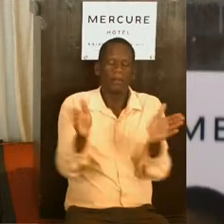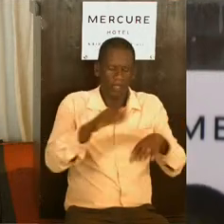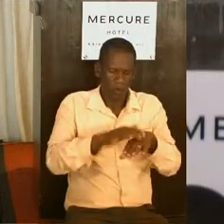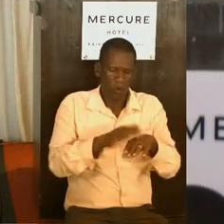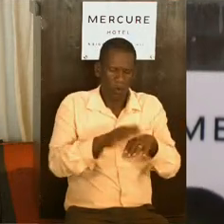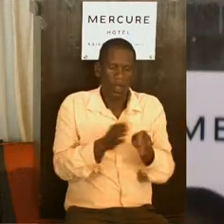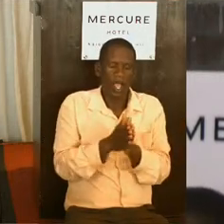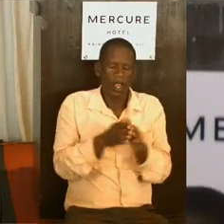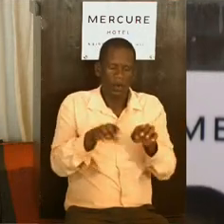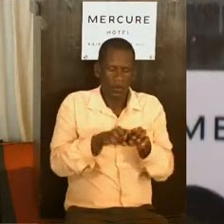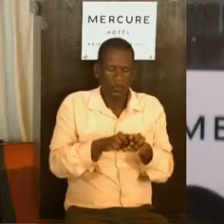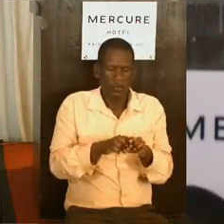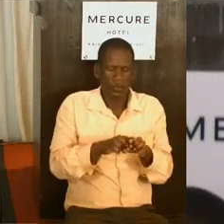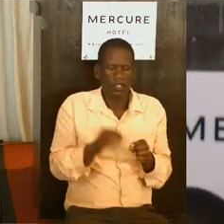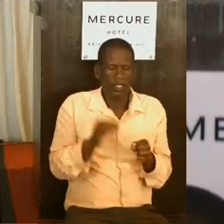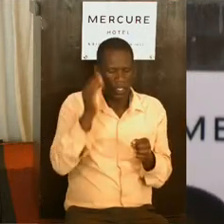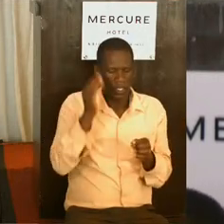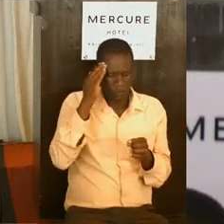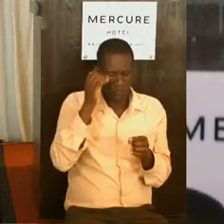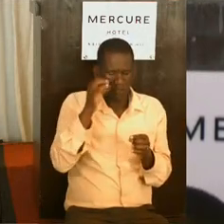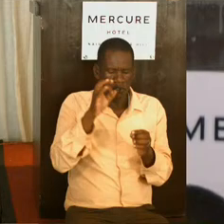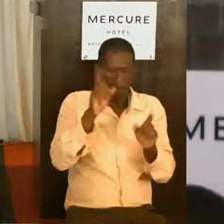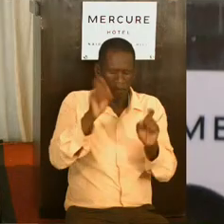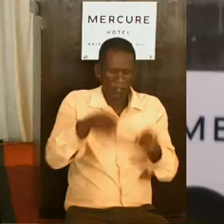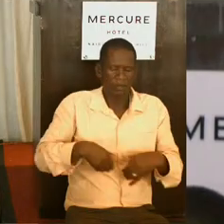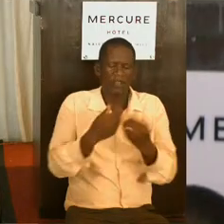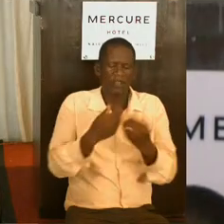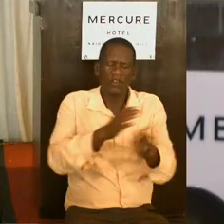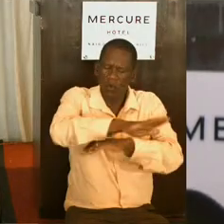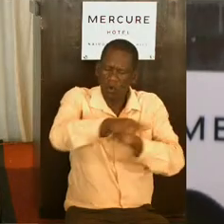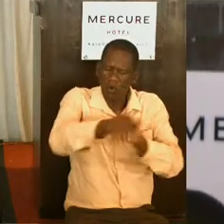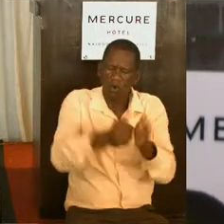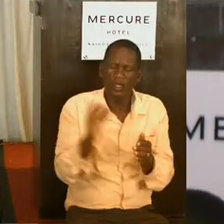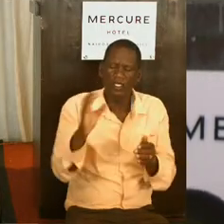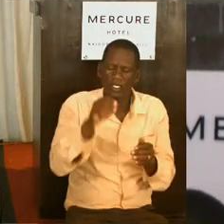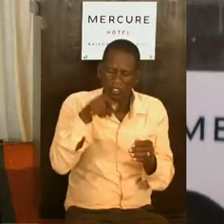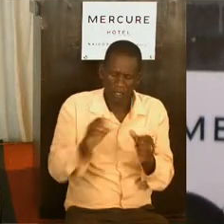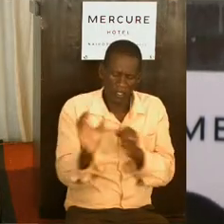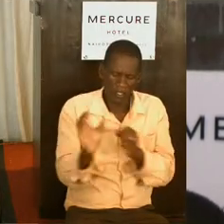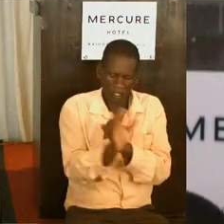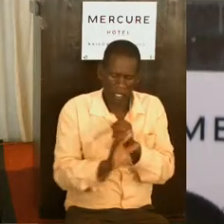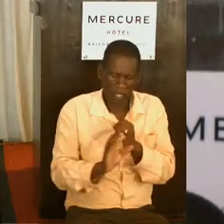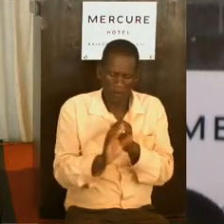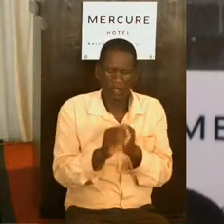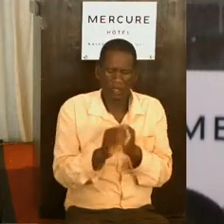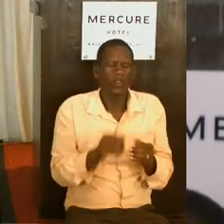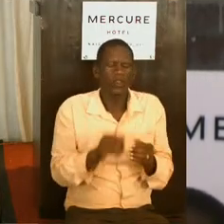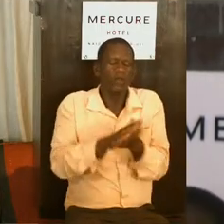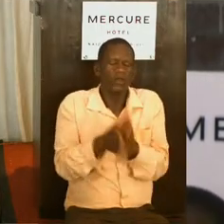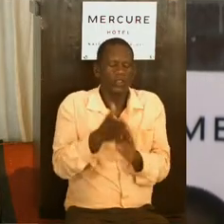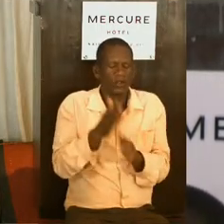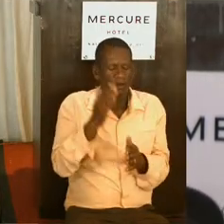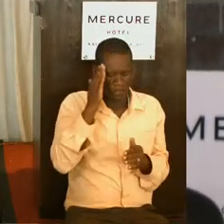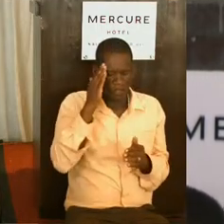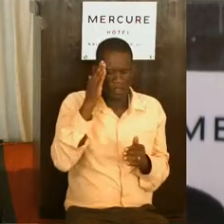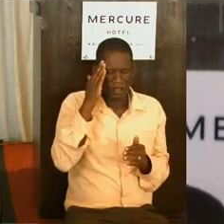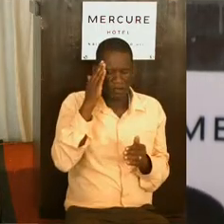and it should be provided to all citizens of this country regardless